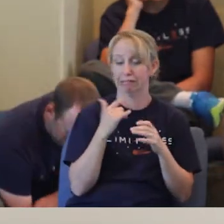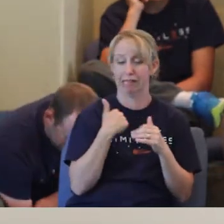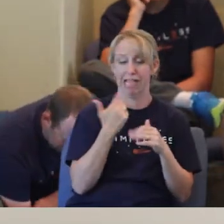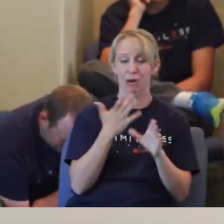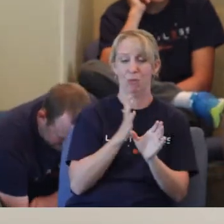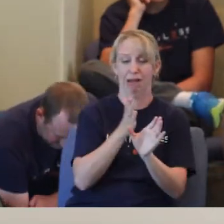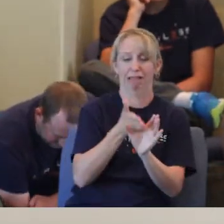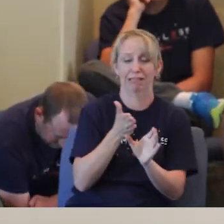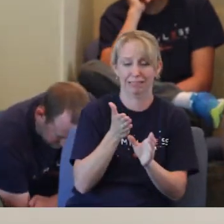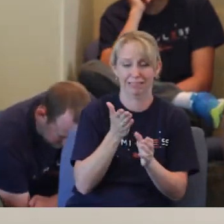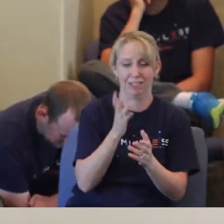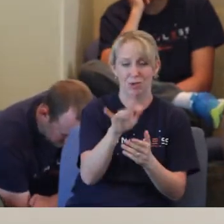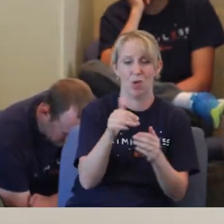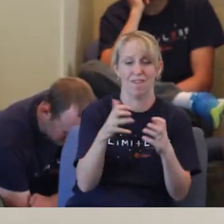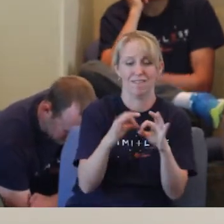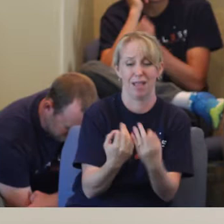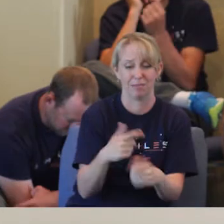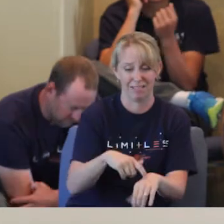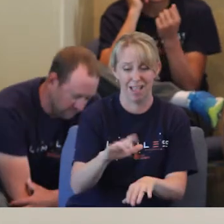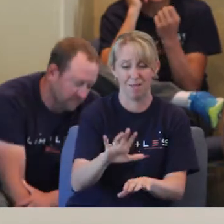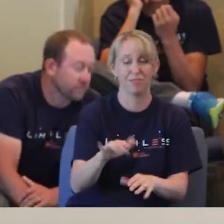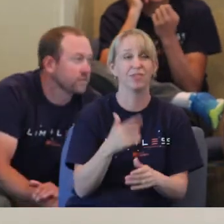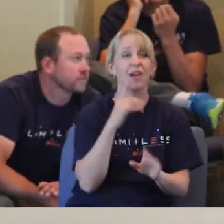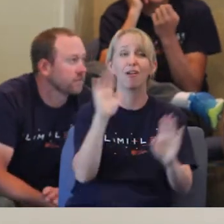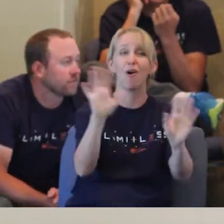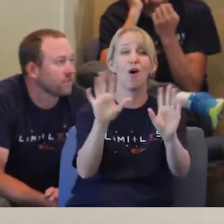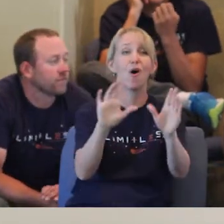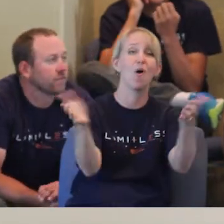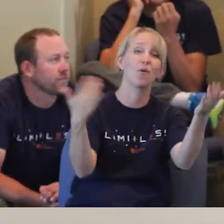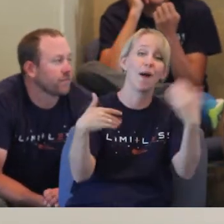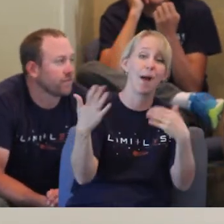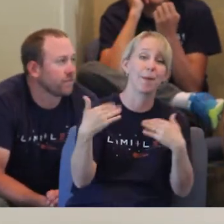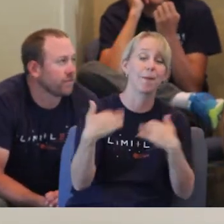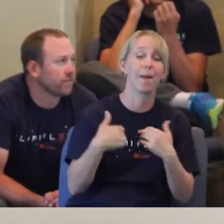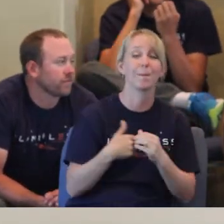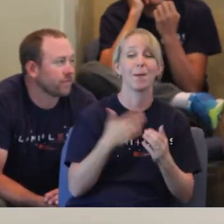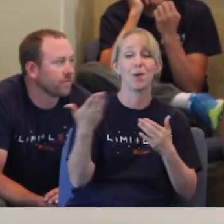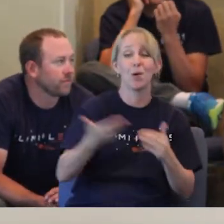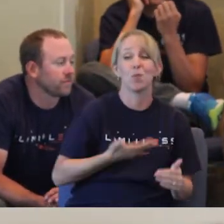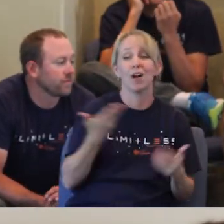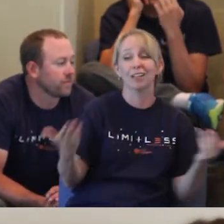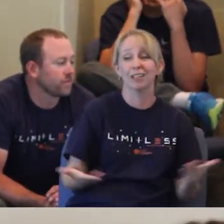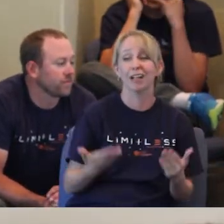family time. And they were just like, no, come, you're welcome here.